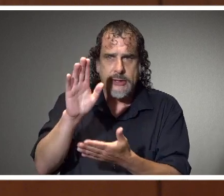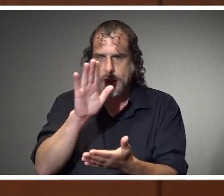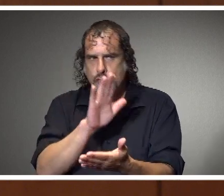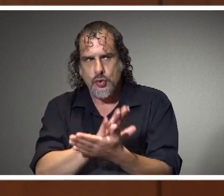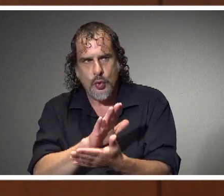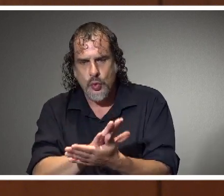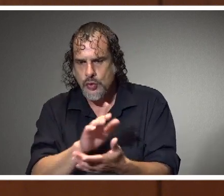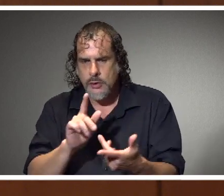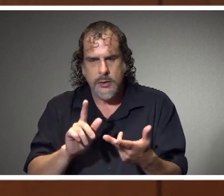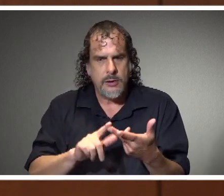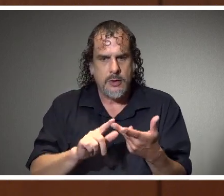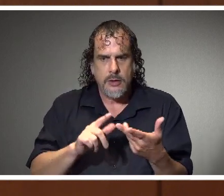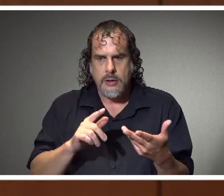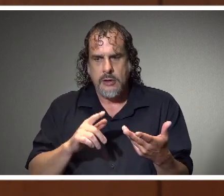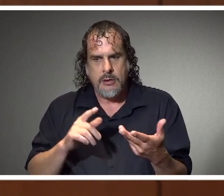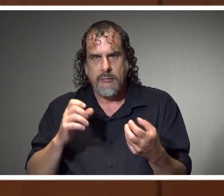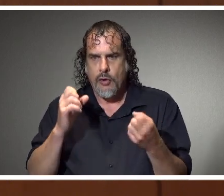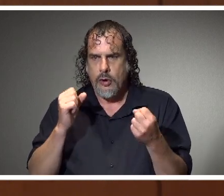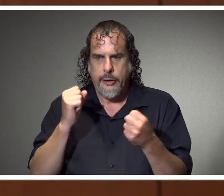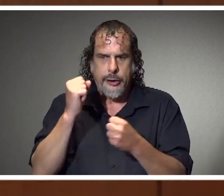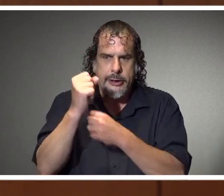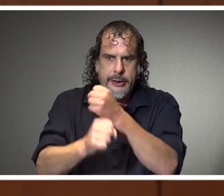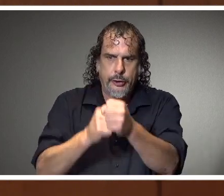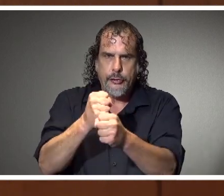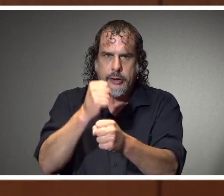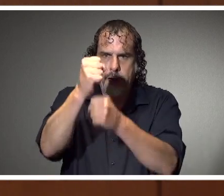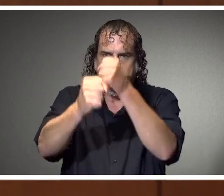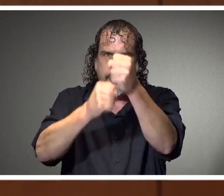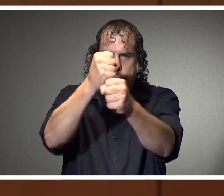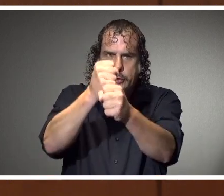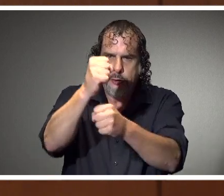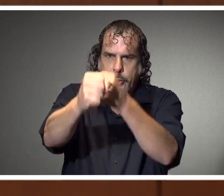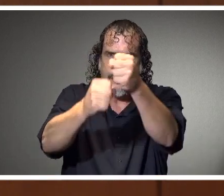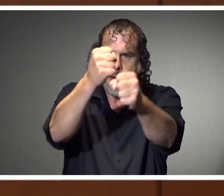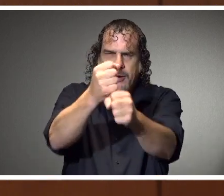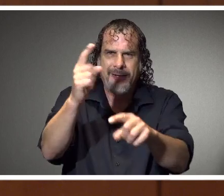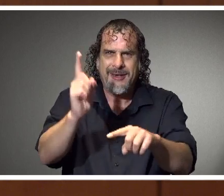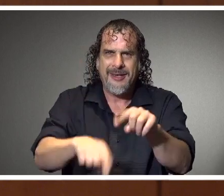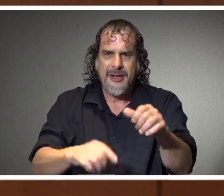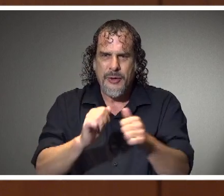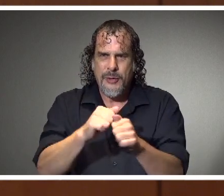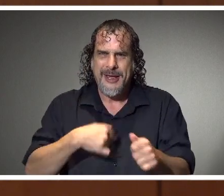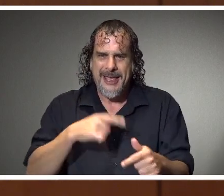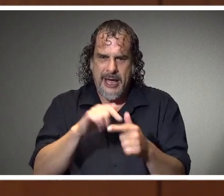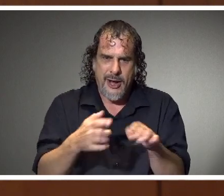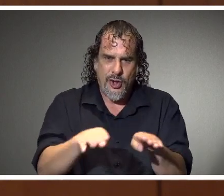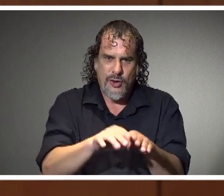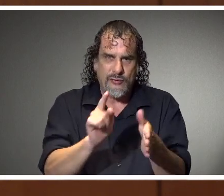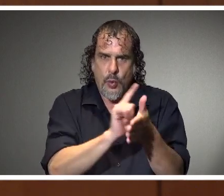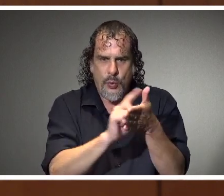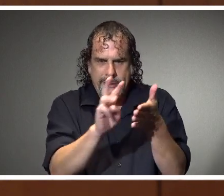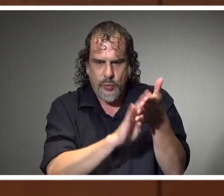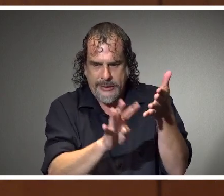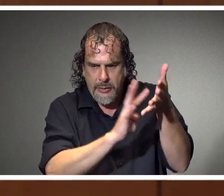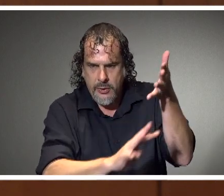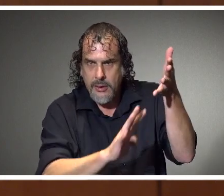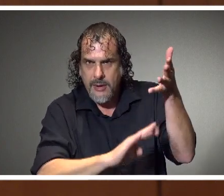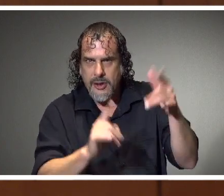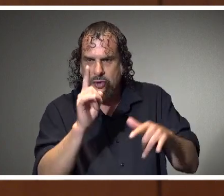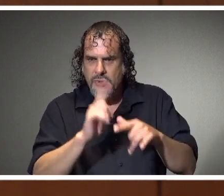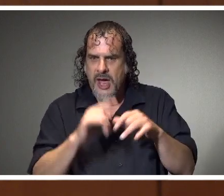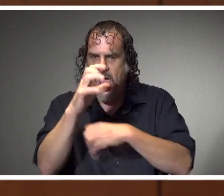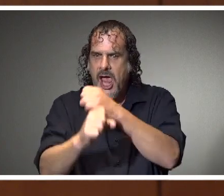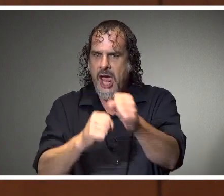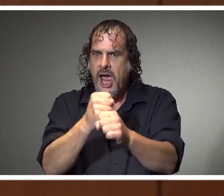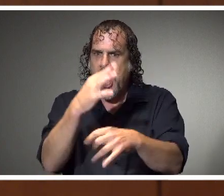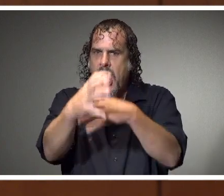schools for years and years on end. I've said repeatedly, we can't even shut them down for weeks and weeks on end. We certainly can't do it for years and years on